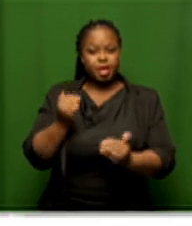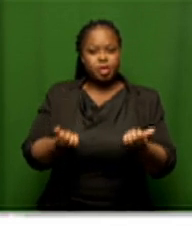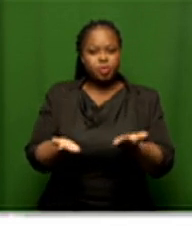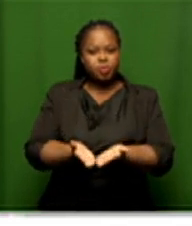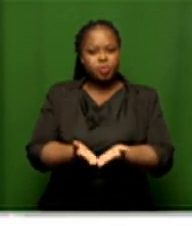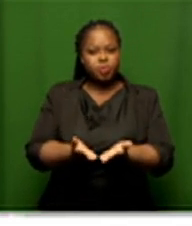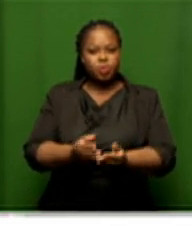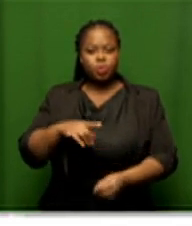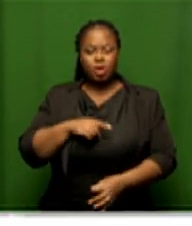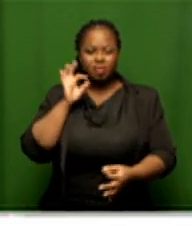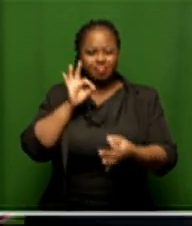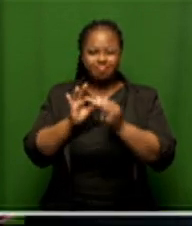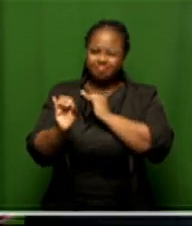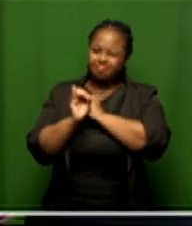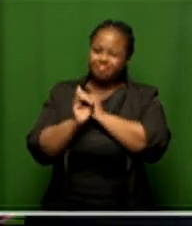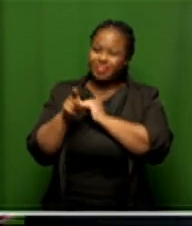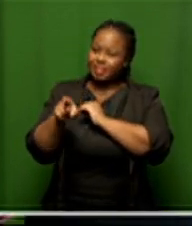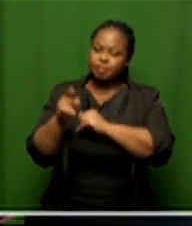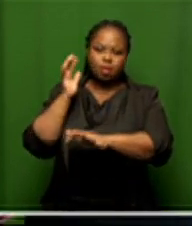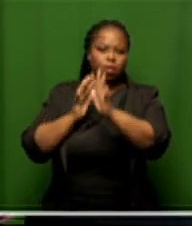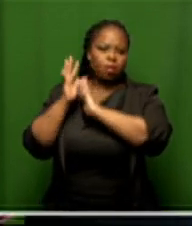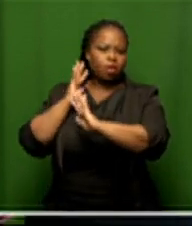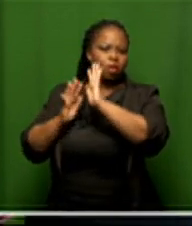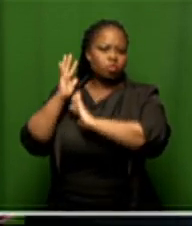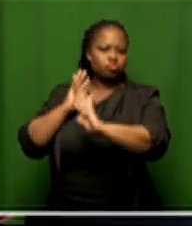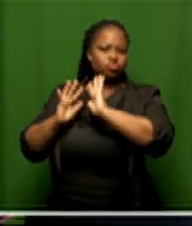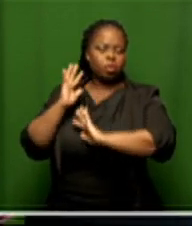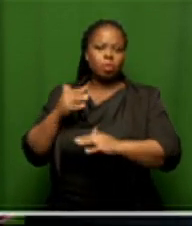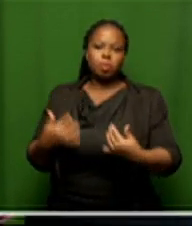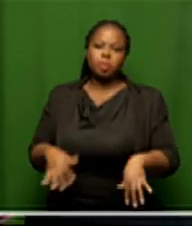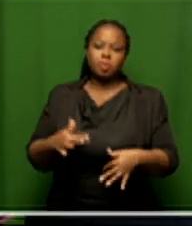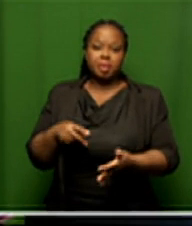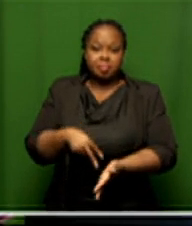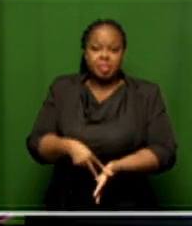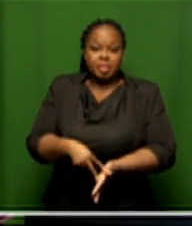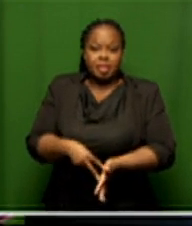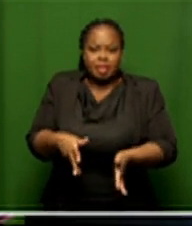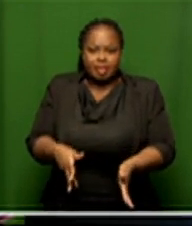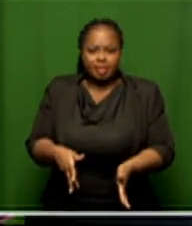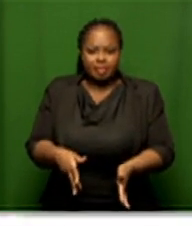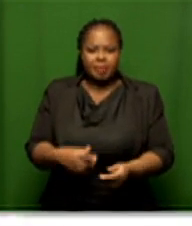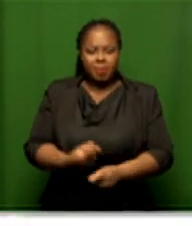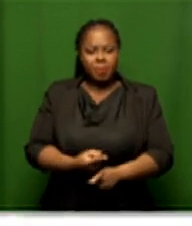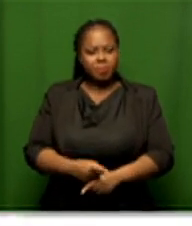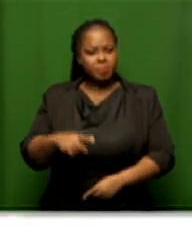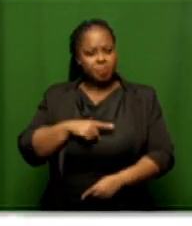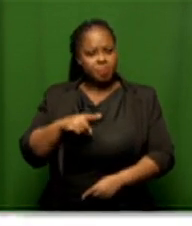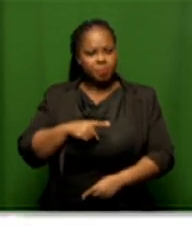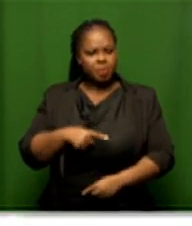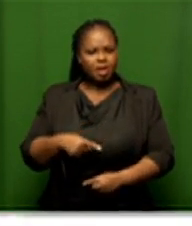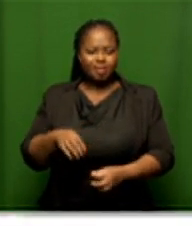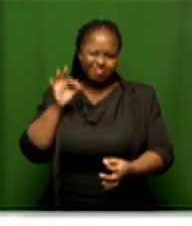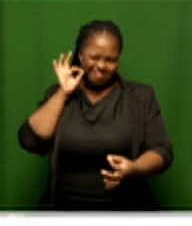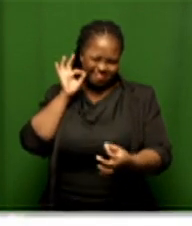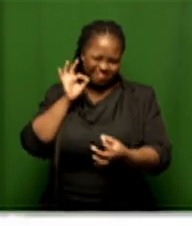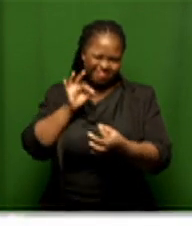particular institution that carries a lot of history. As I stand here, I'm standing on a piece of history because this is the exact